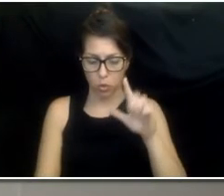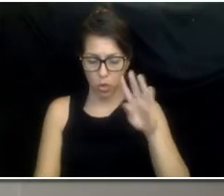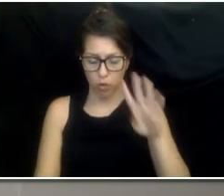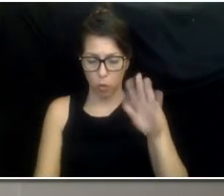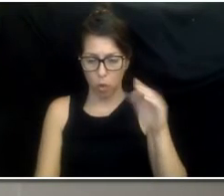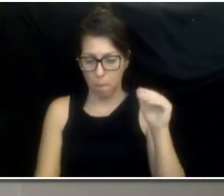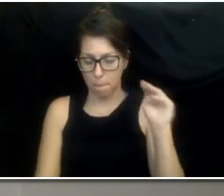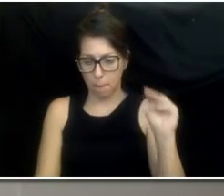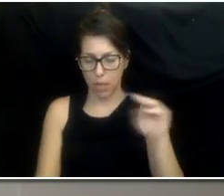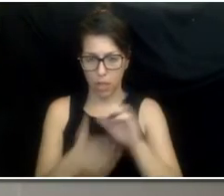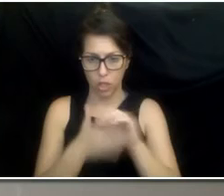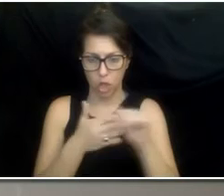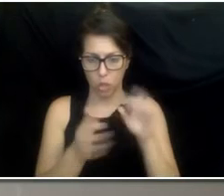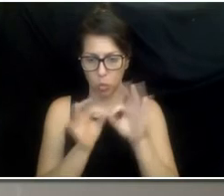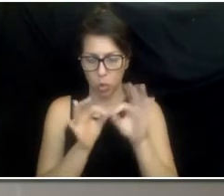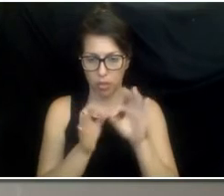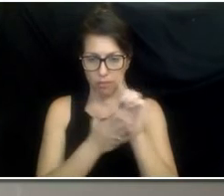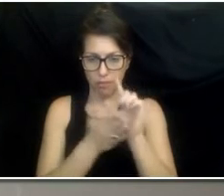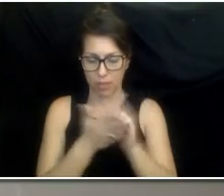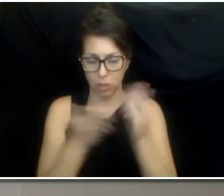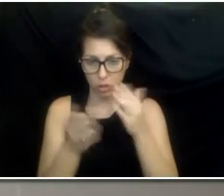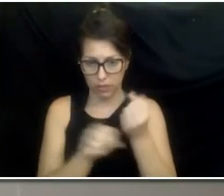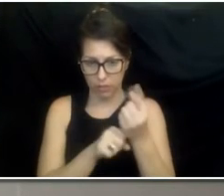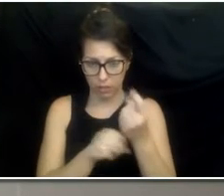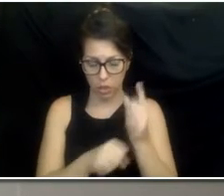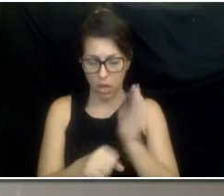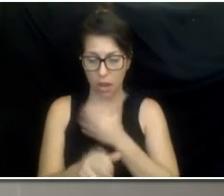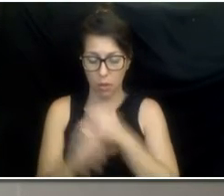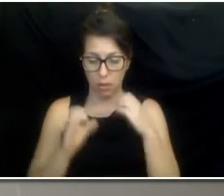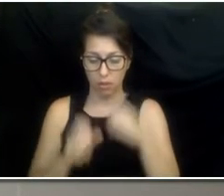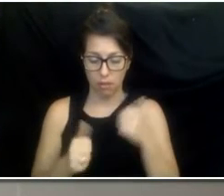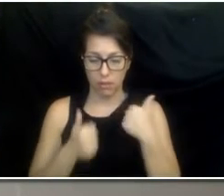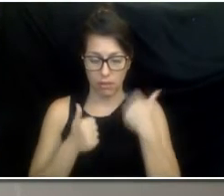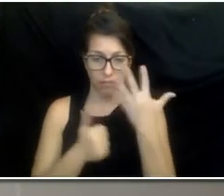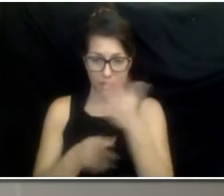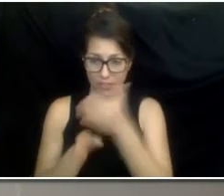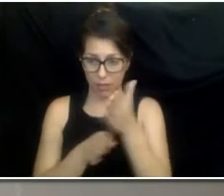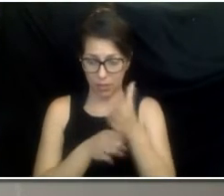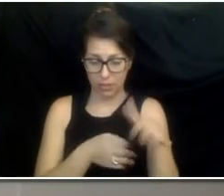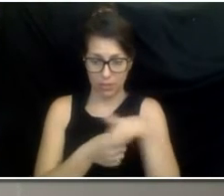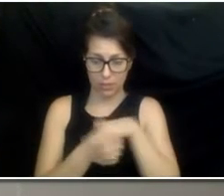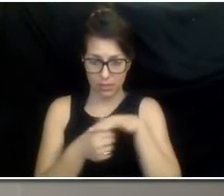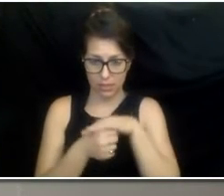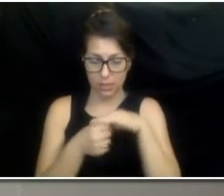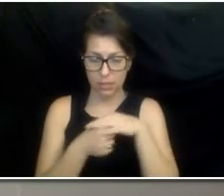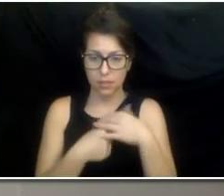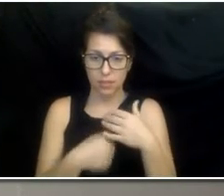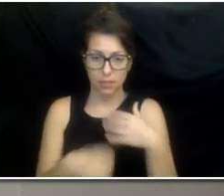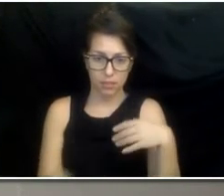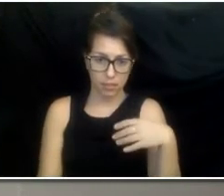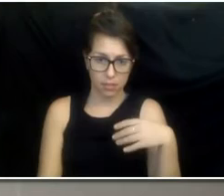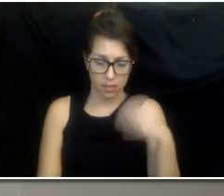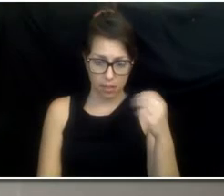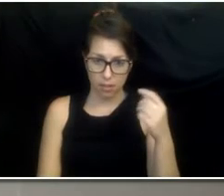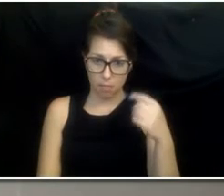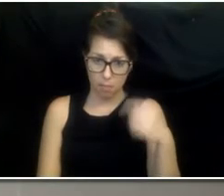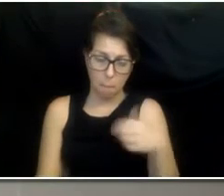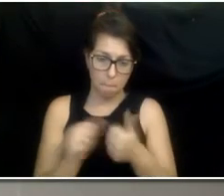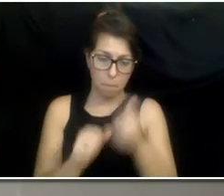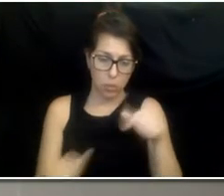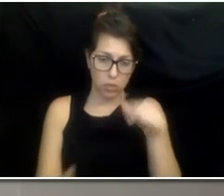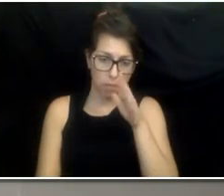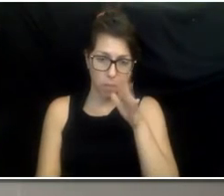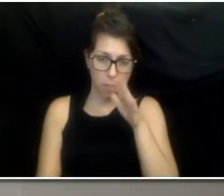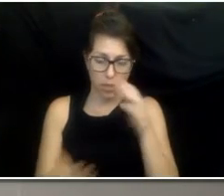domestic violence during the covid-19 crisis our unique pro bono model has allowed us to Pivot quickly and smoothly to